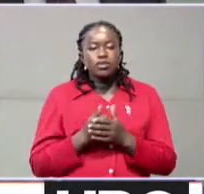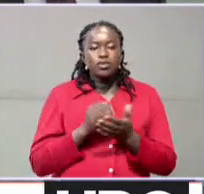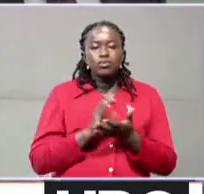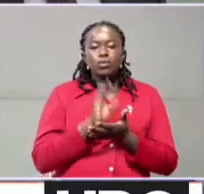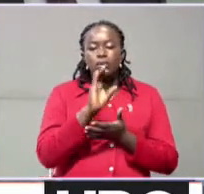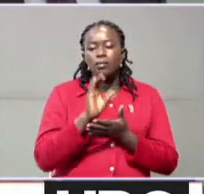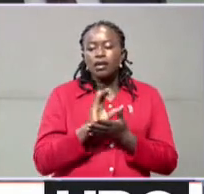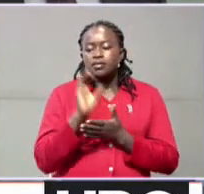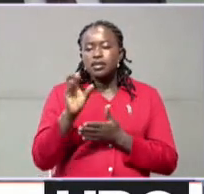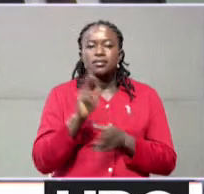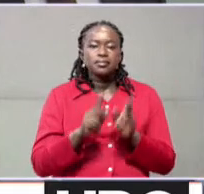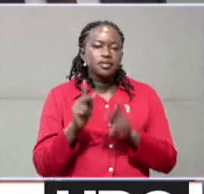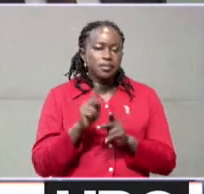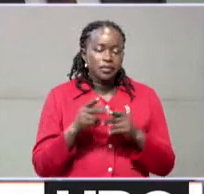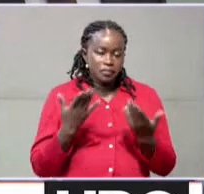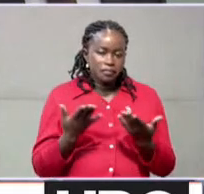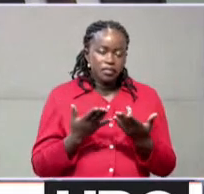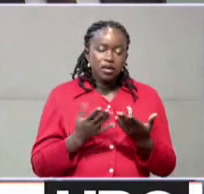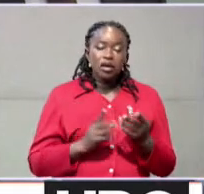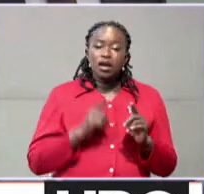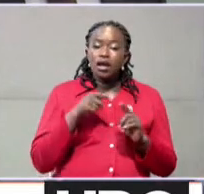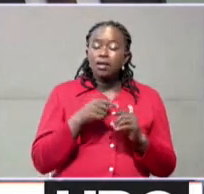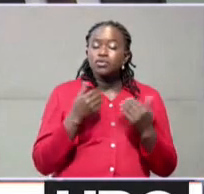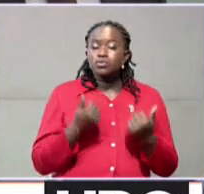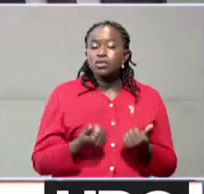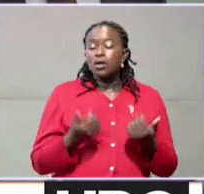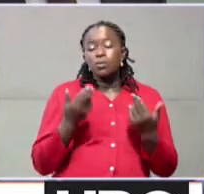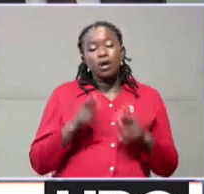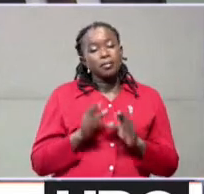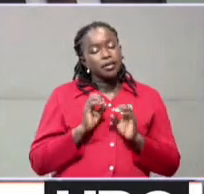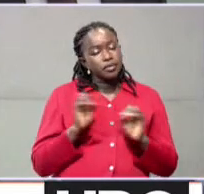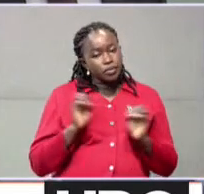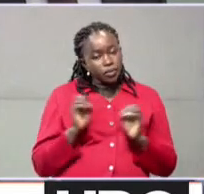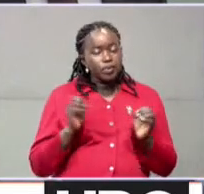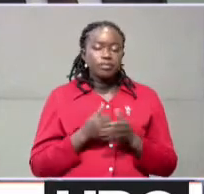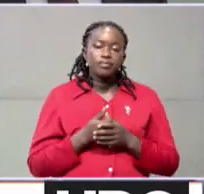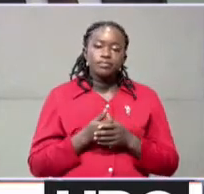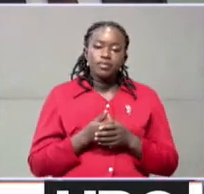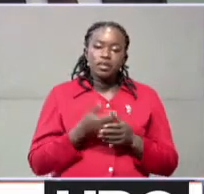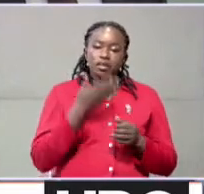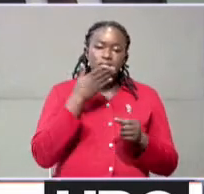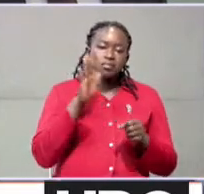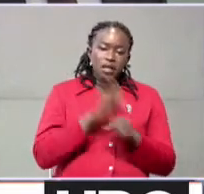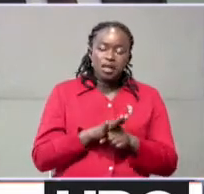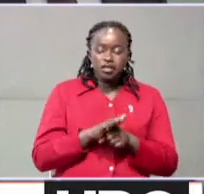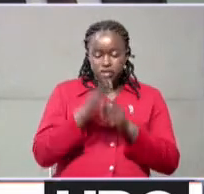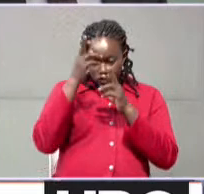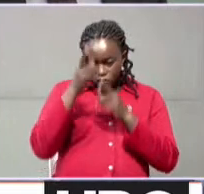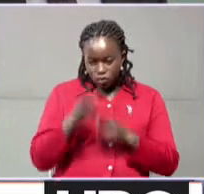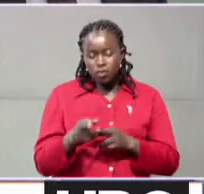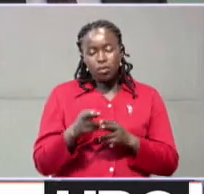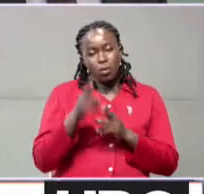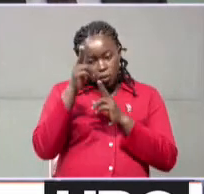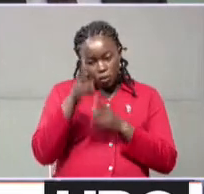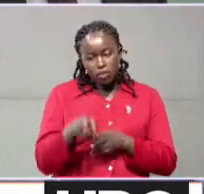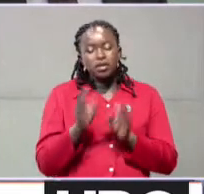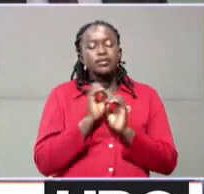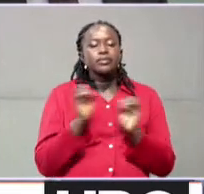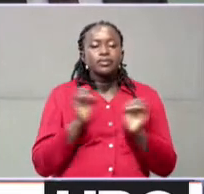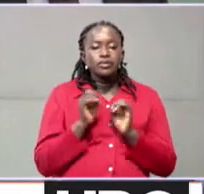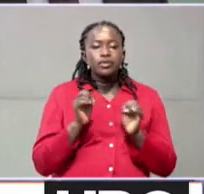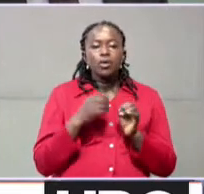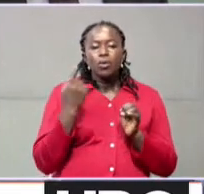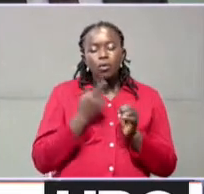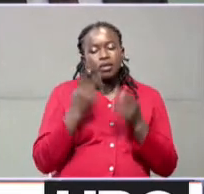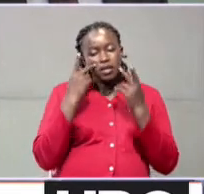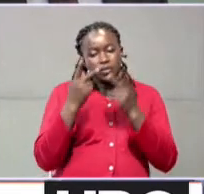them up to now it has not happened the pledge has not been honored what we see are